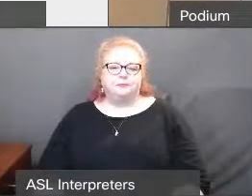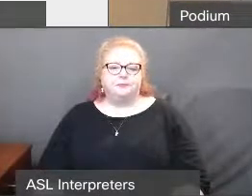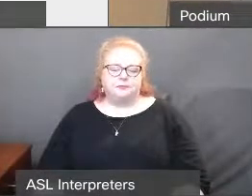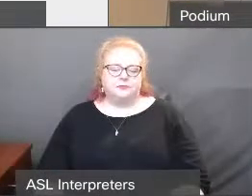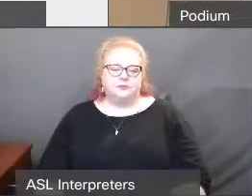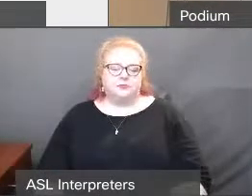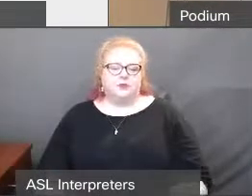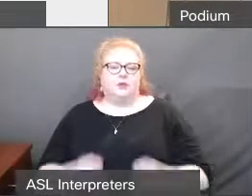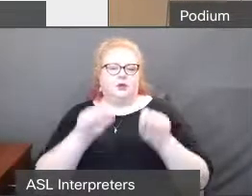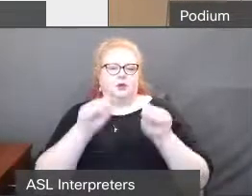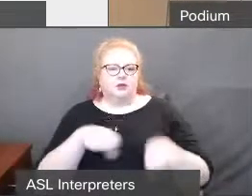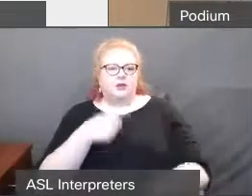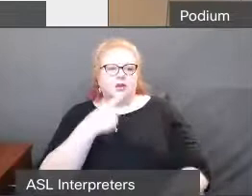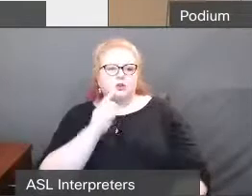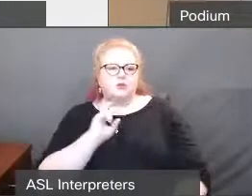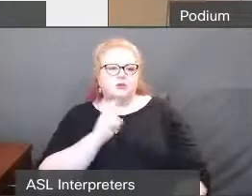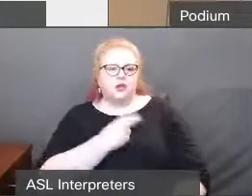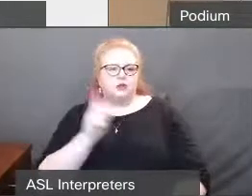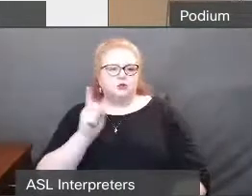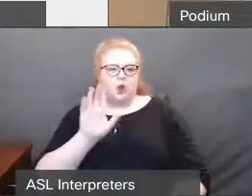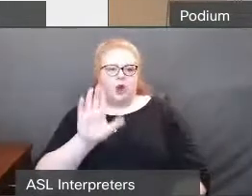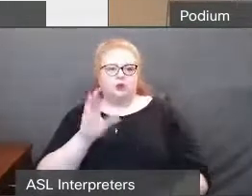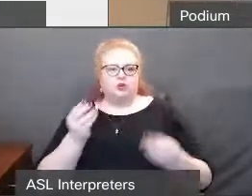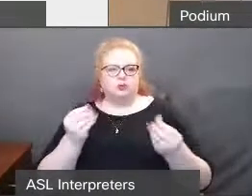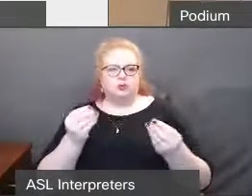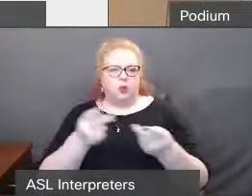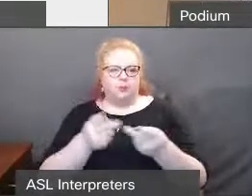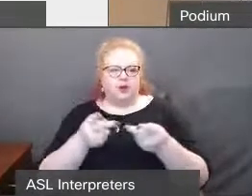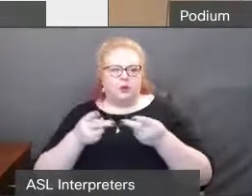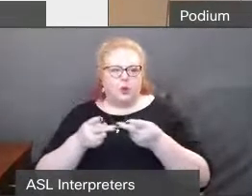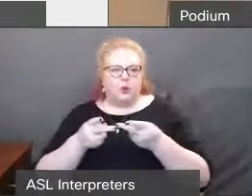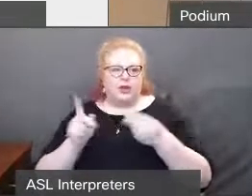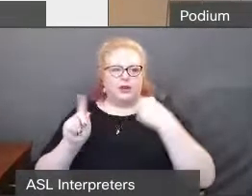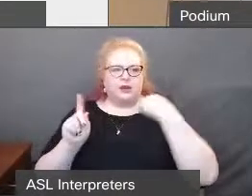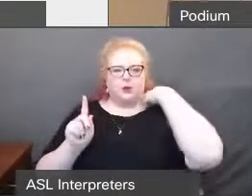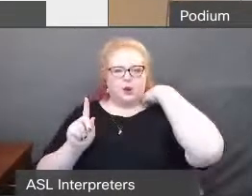Can you tell us where your property is located, sir?